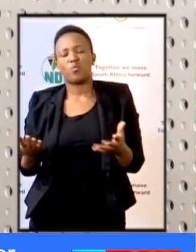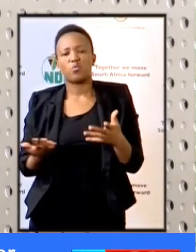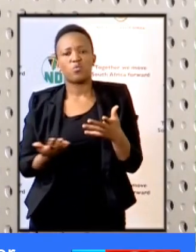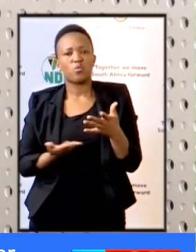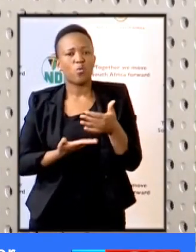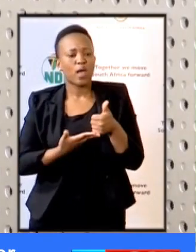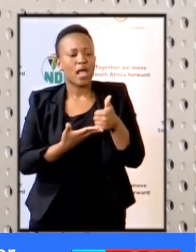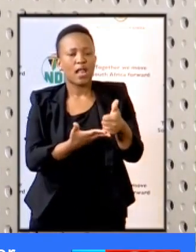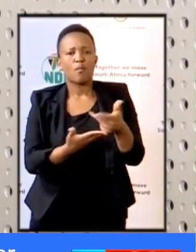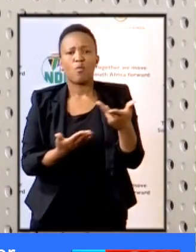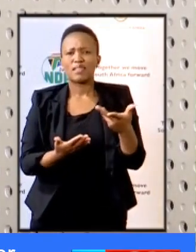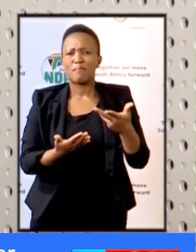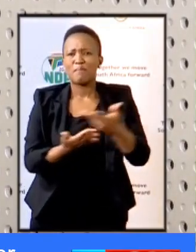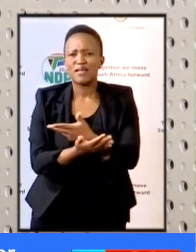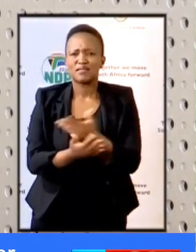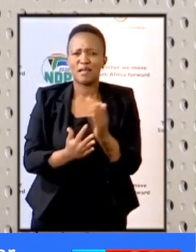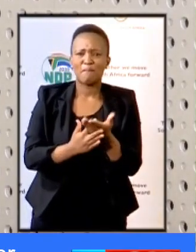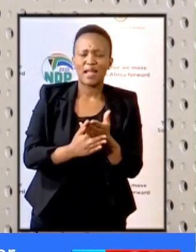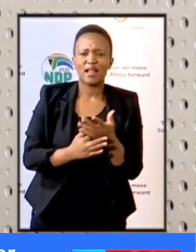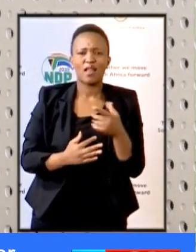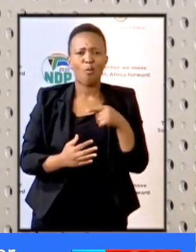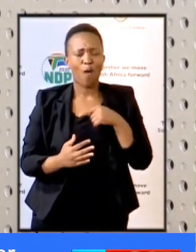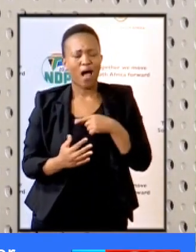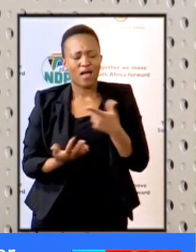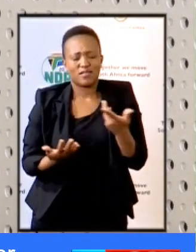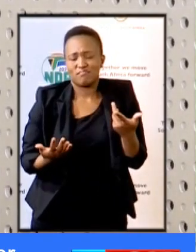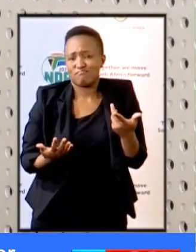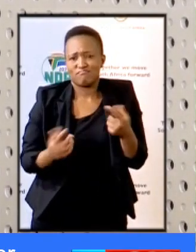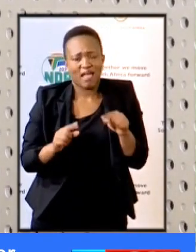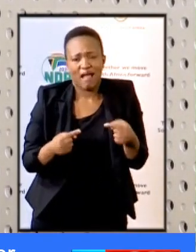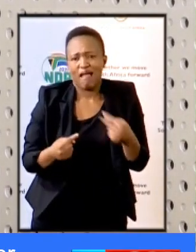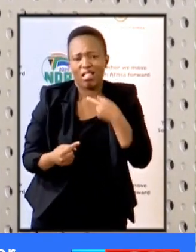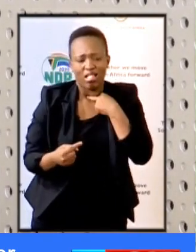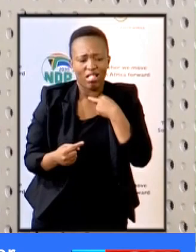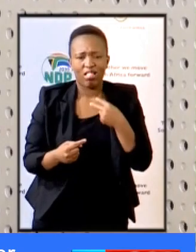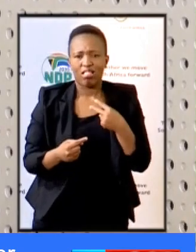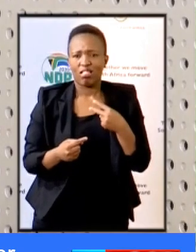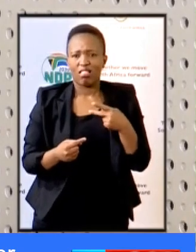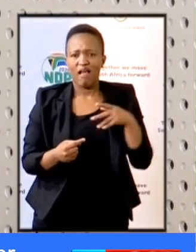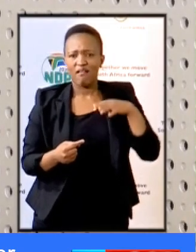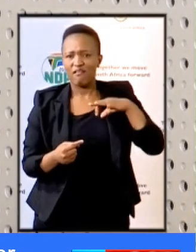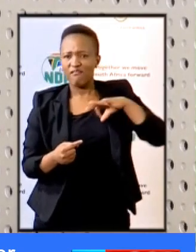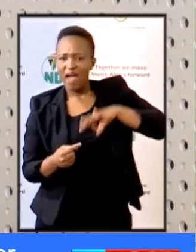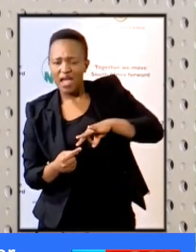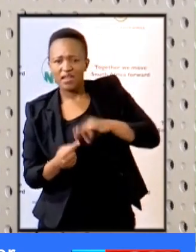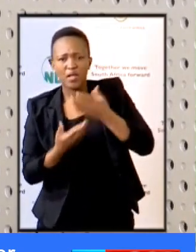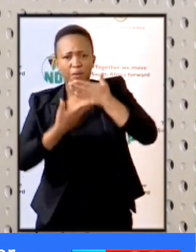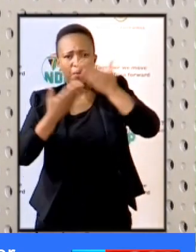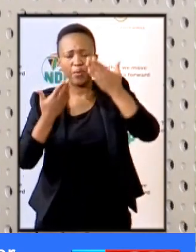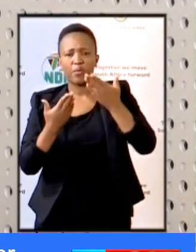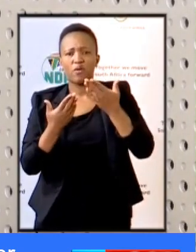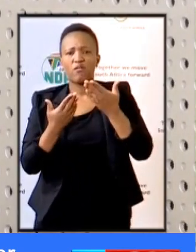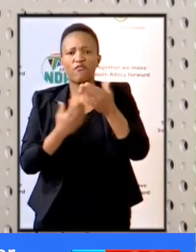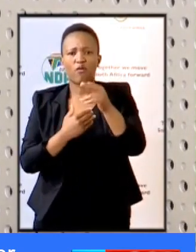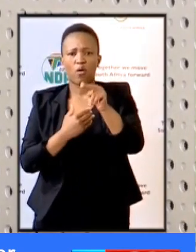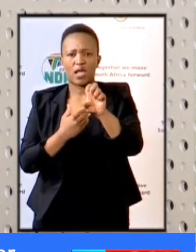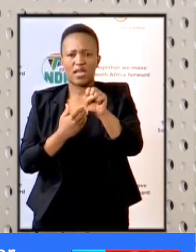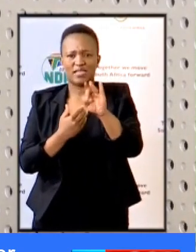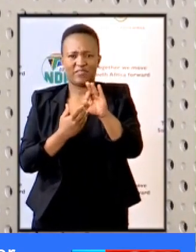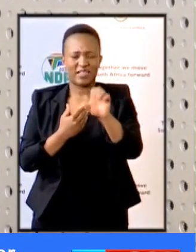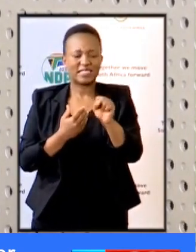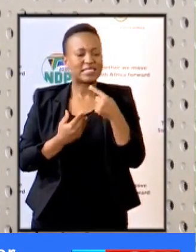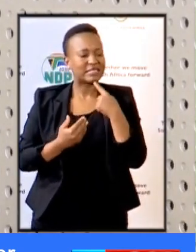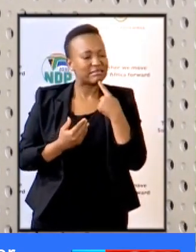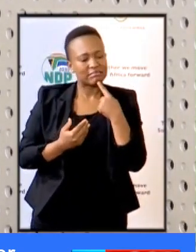those missing middle students who cannot afford to have that. It's just that we are not as definite as with the NSFAS, but we are looking into